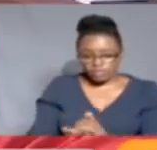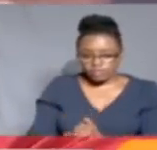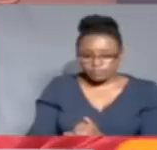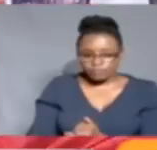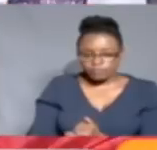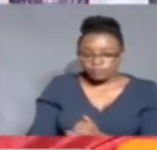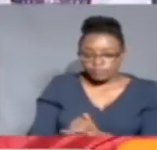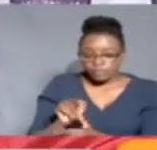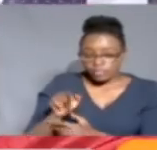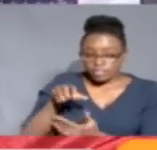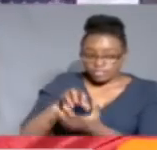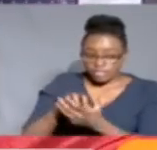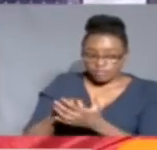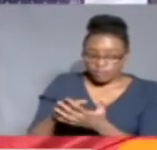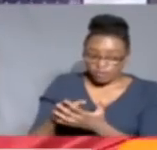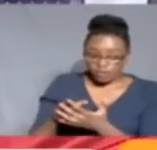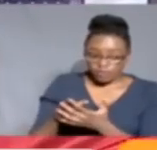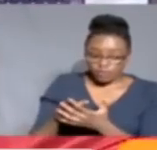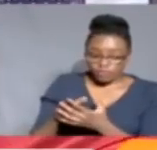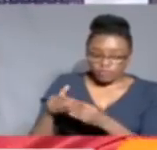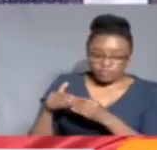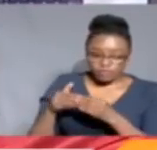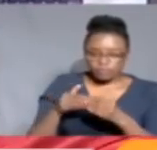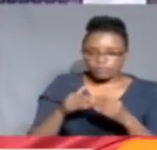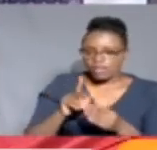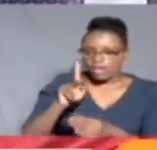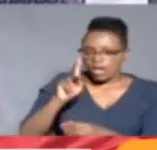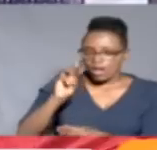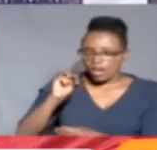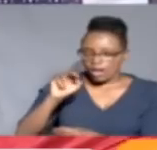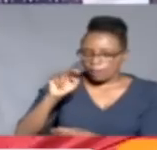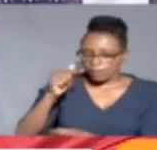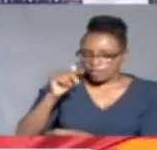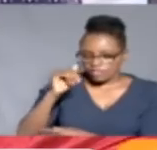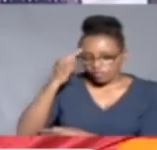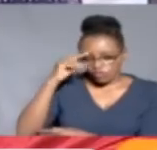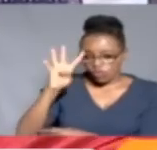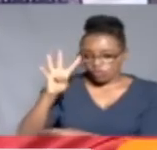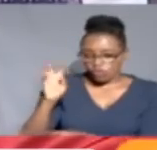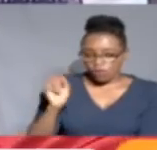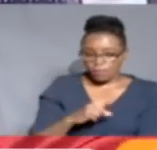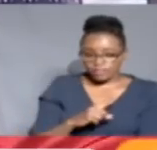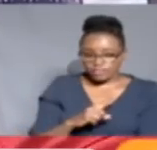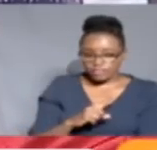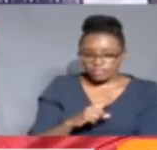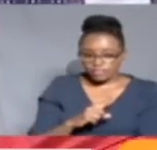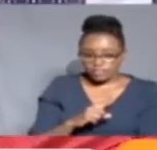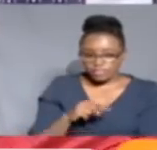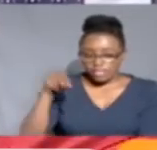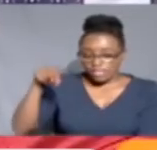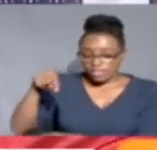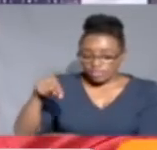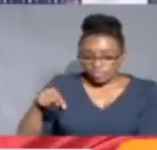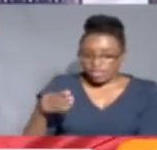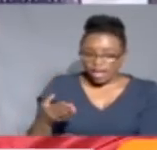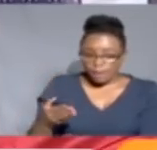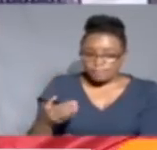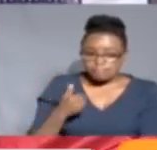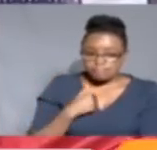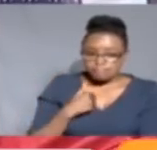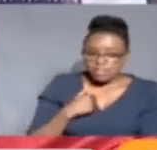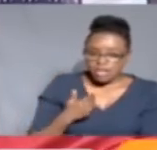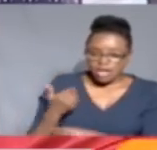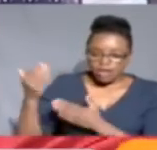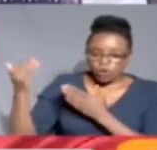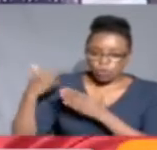And that case took me to YCTC committee for 4 months. Mm-hmm. And in there, I didn't